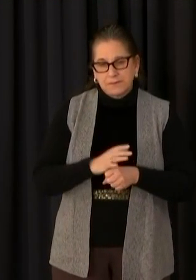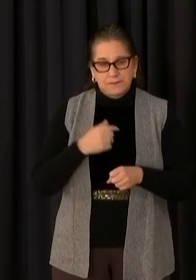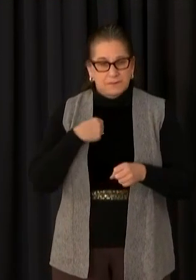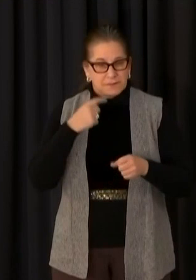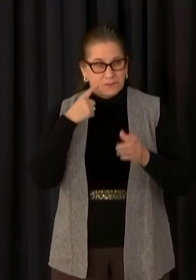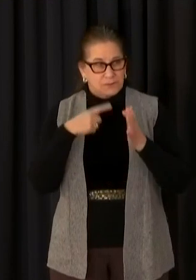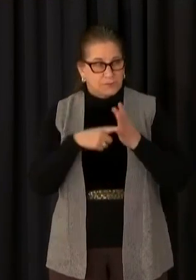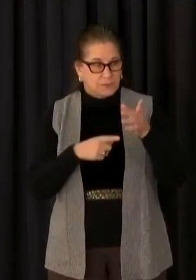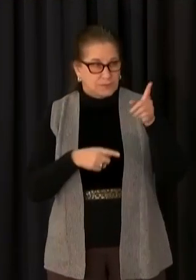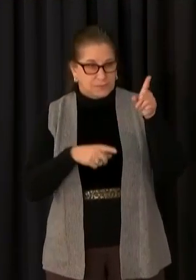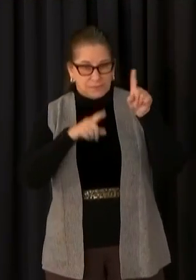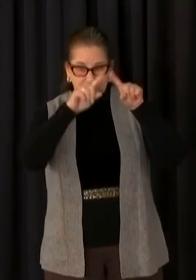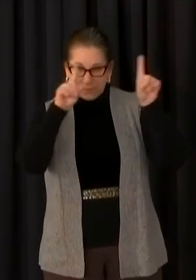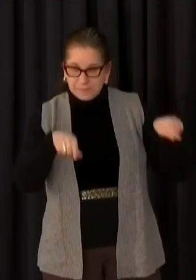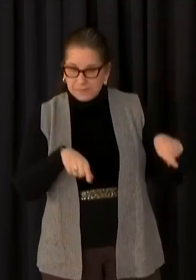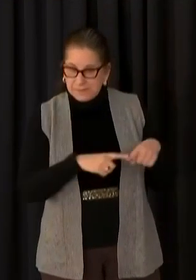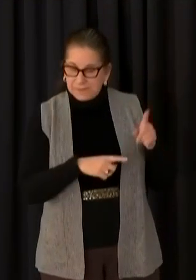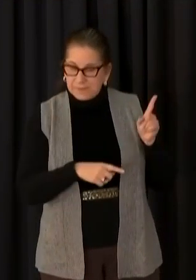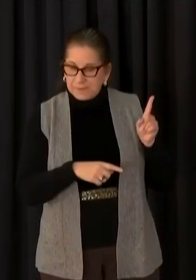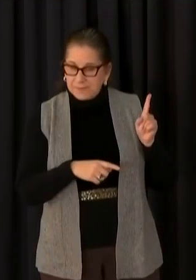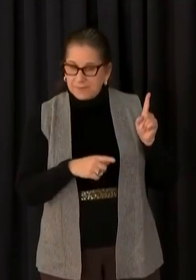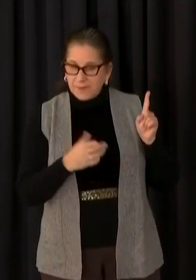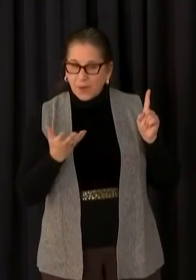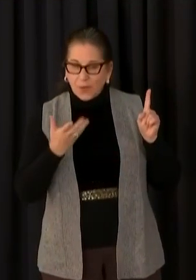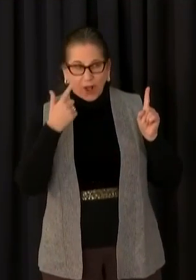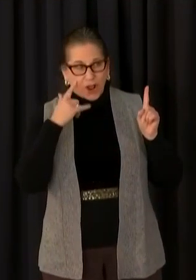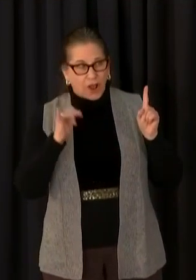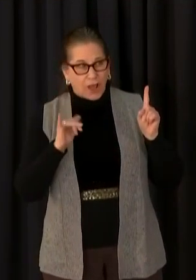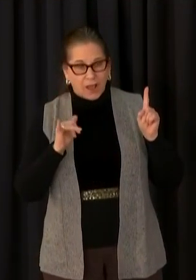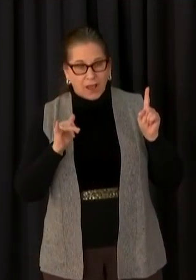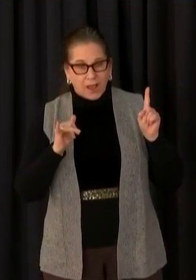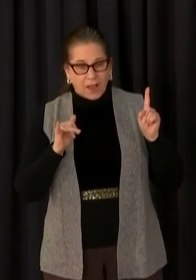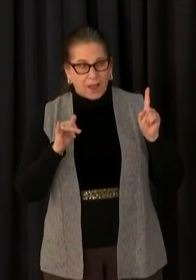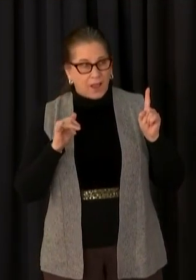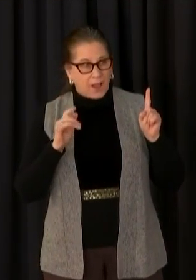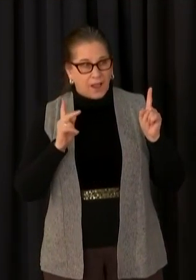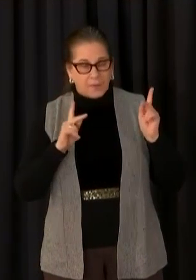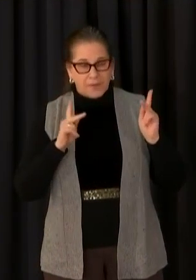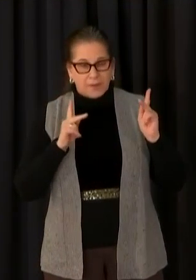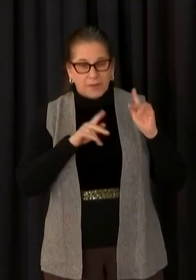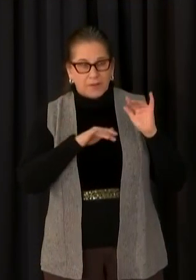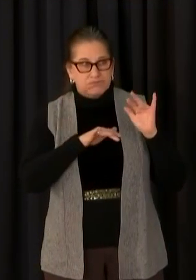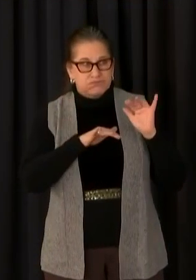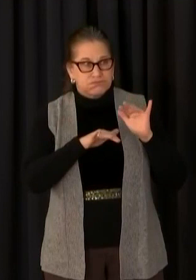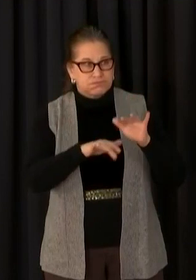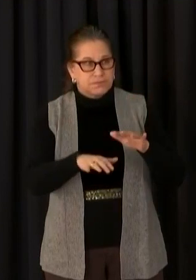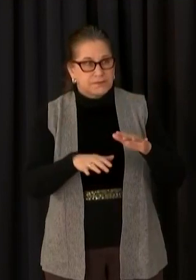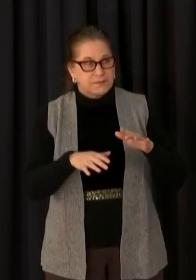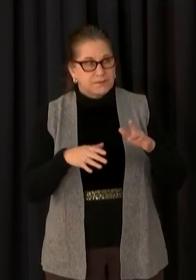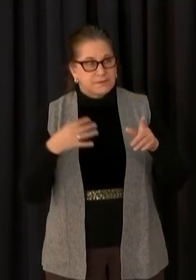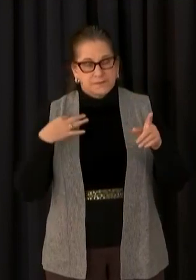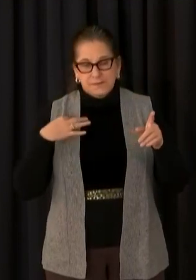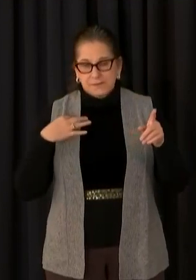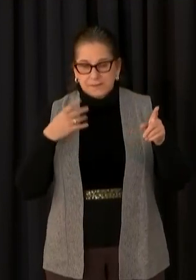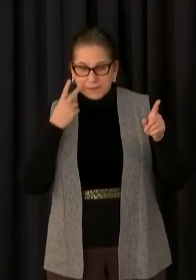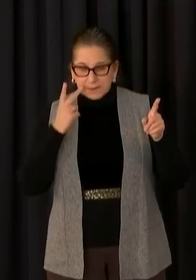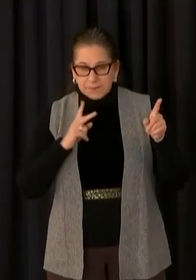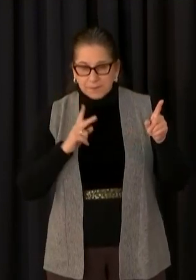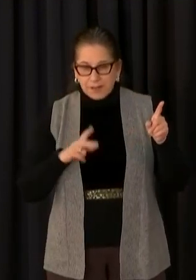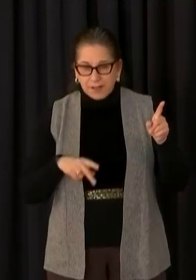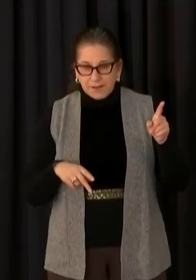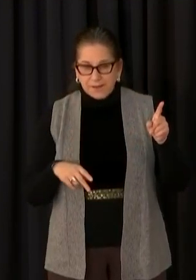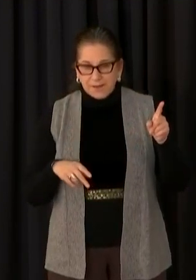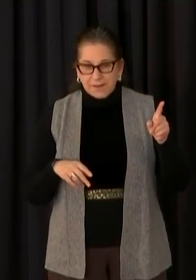example of what it looks like when people do these things voluntarily. At Times Square just